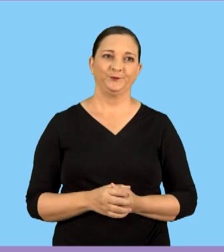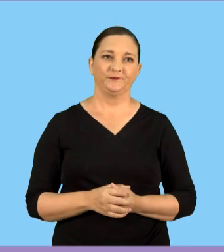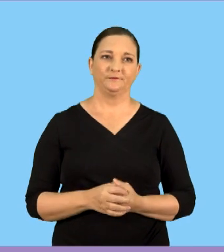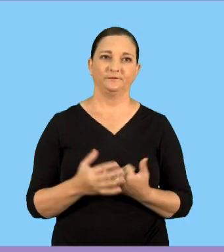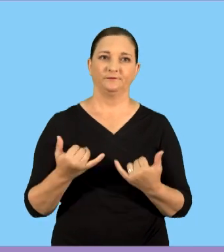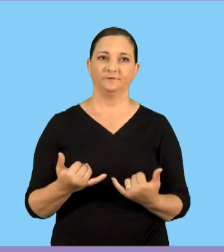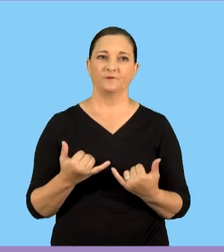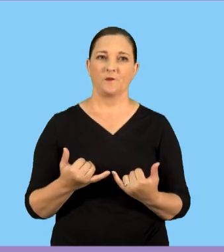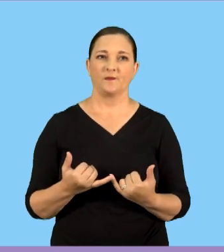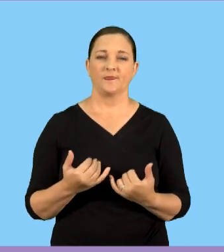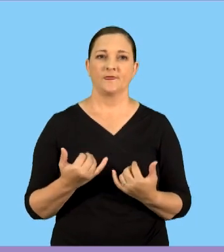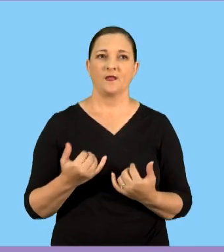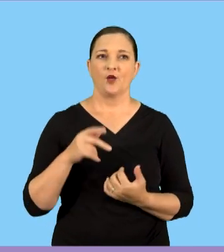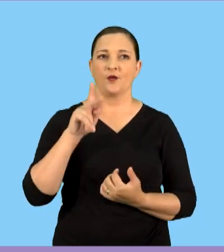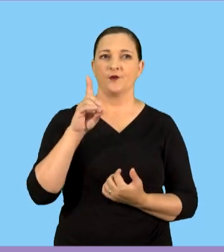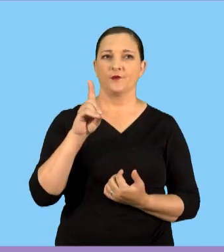that one digit.